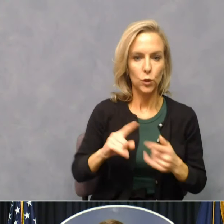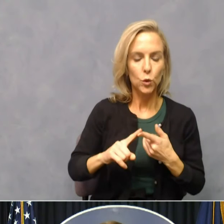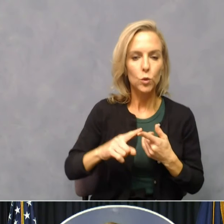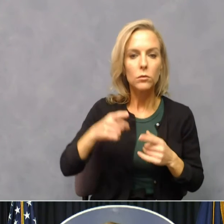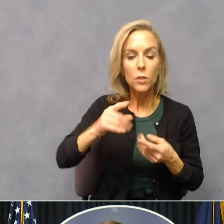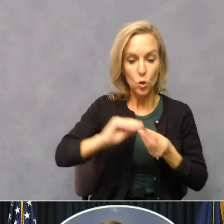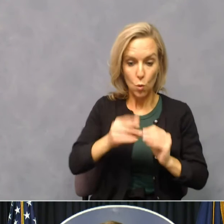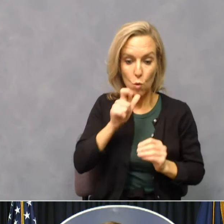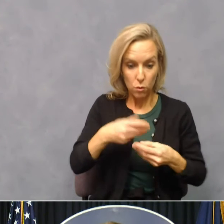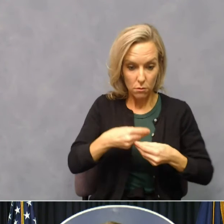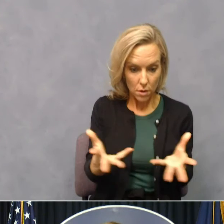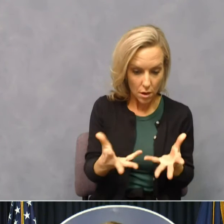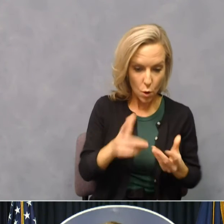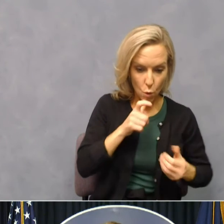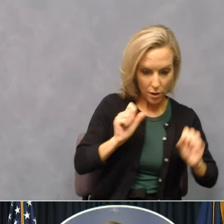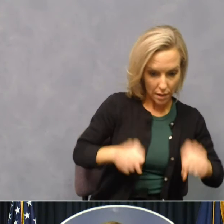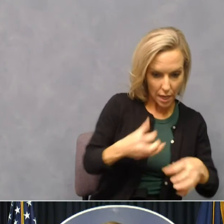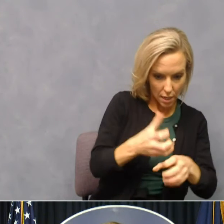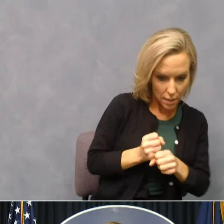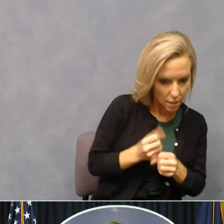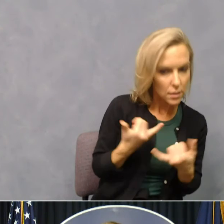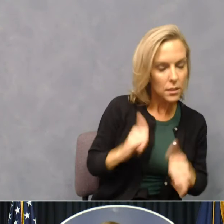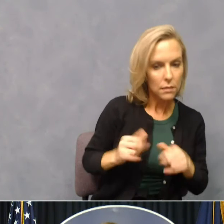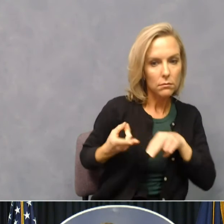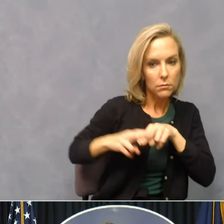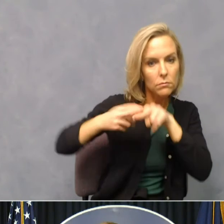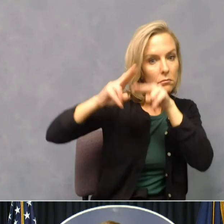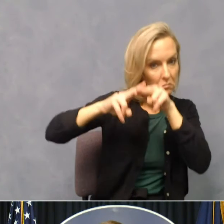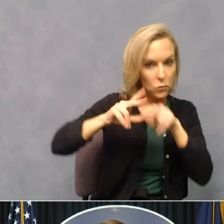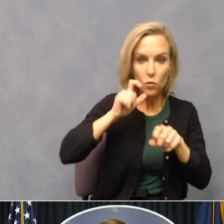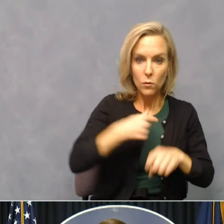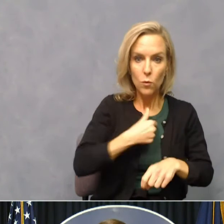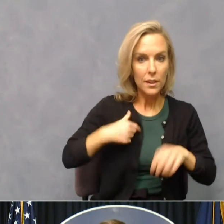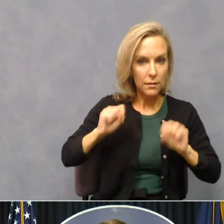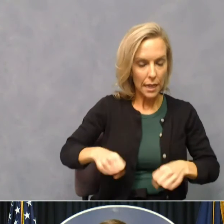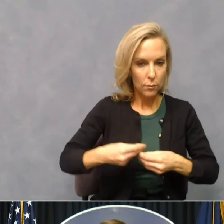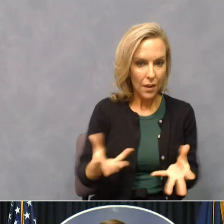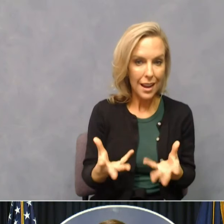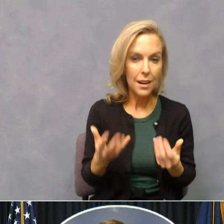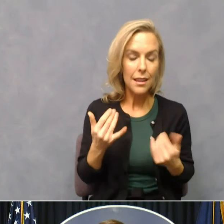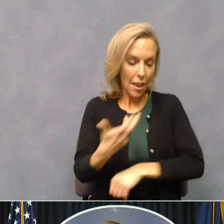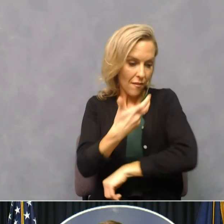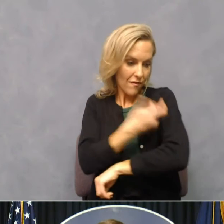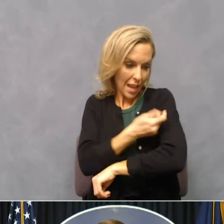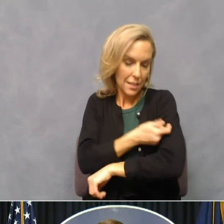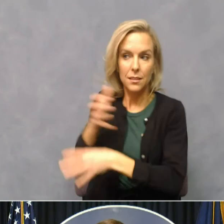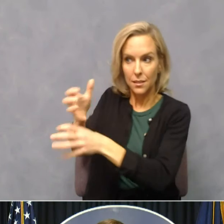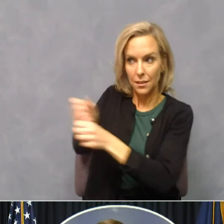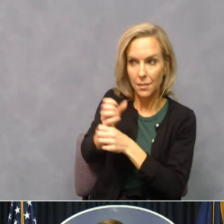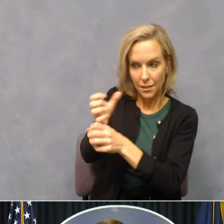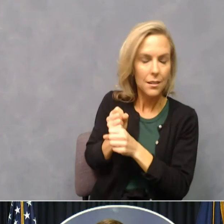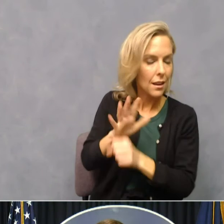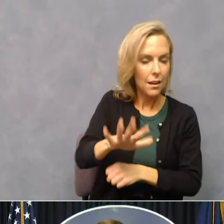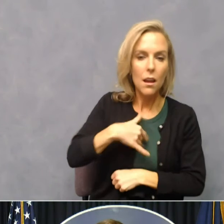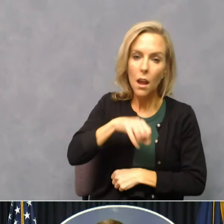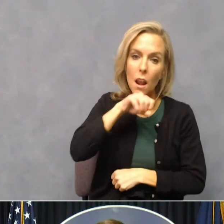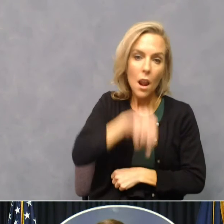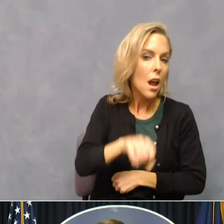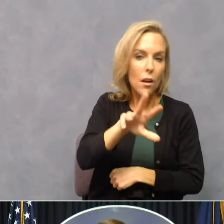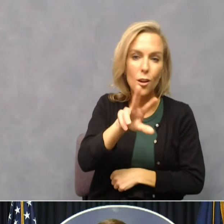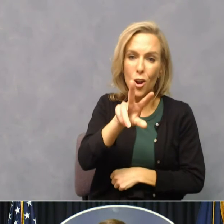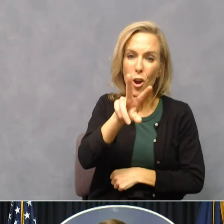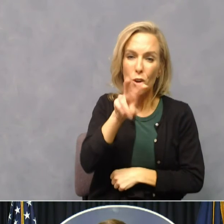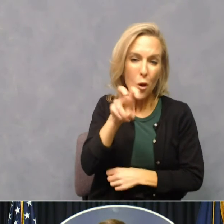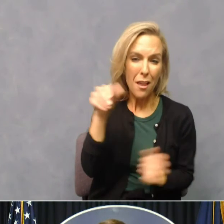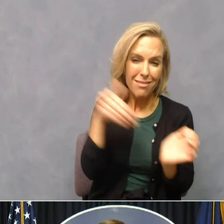have to build this up is right now the vaccine is trickling in. I love having 200,000 doses, but